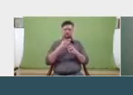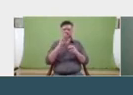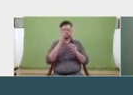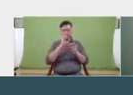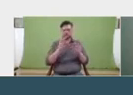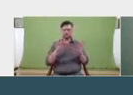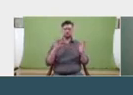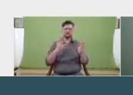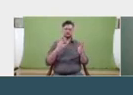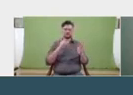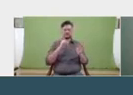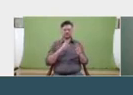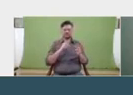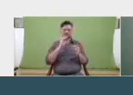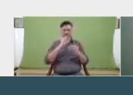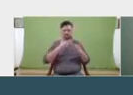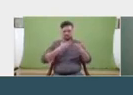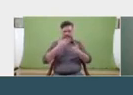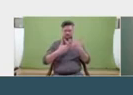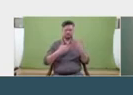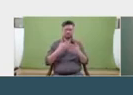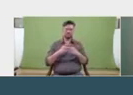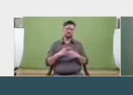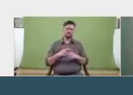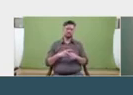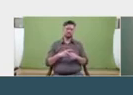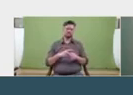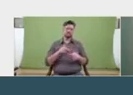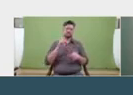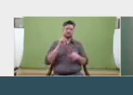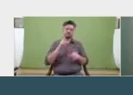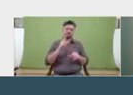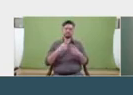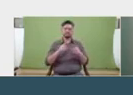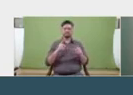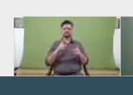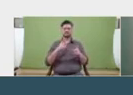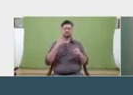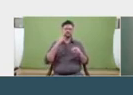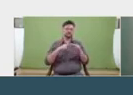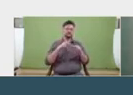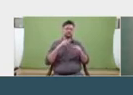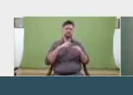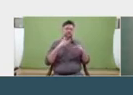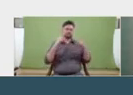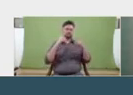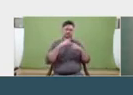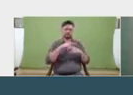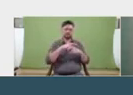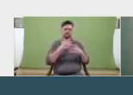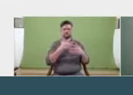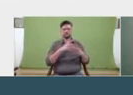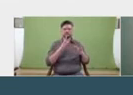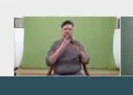very complicated concepts in simple form okay so it should not be uh